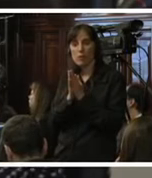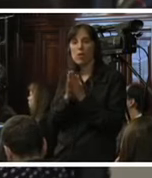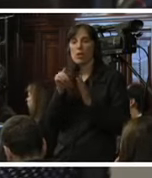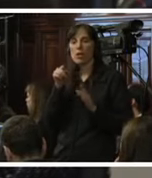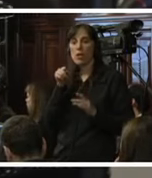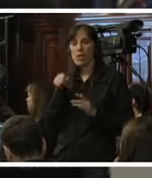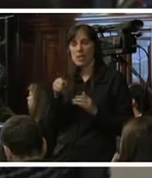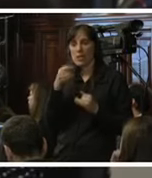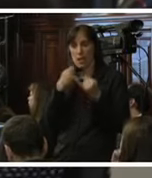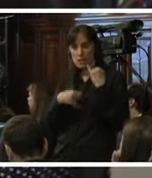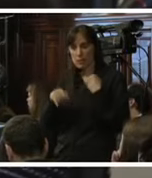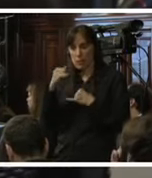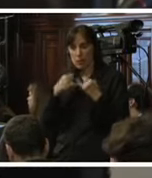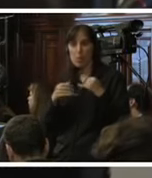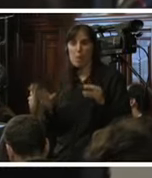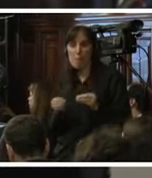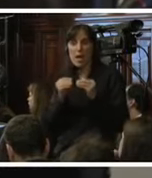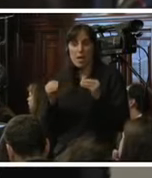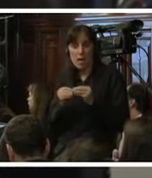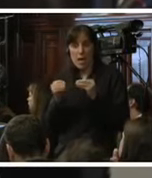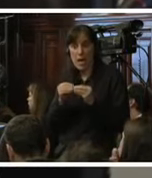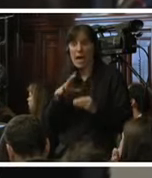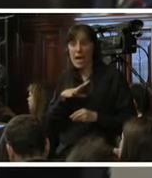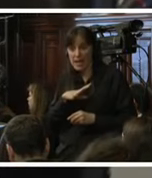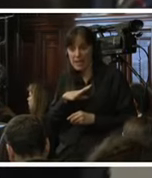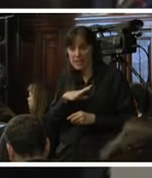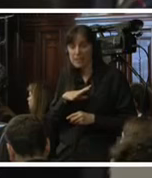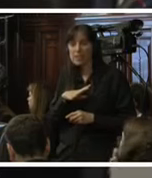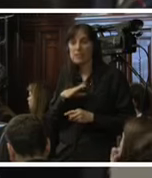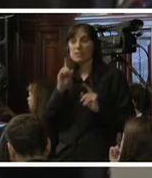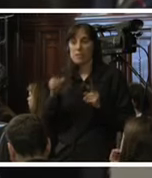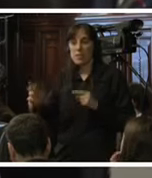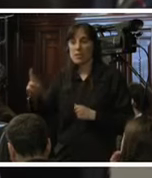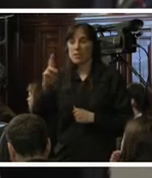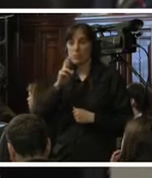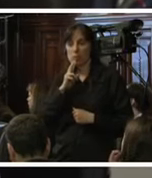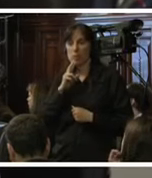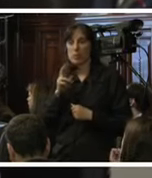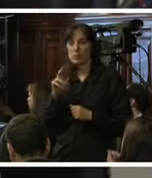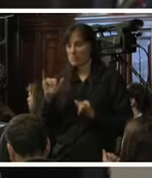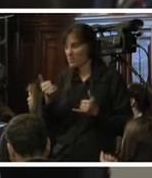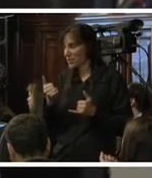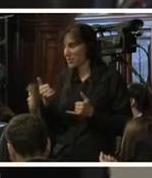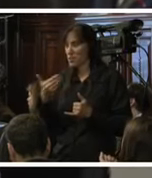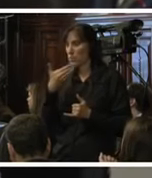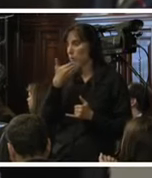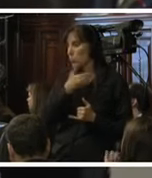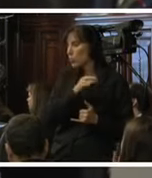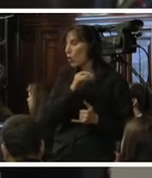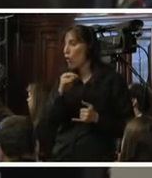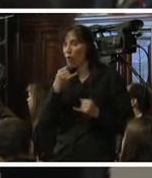and more fulsome answers to whatever questions, report, or requests we made to